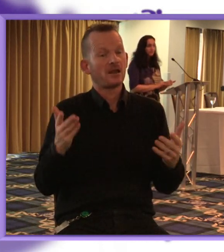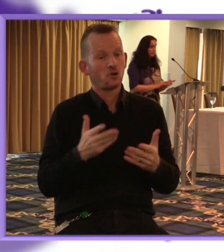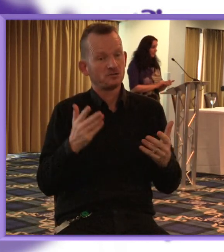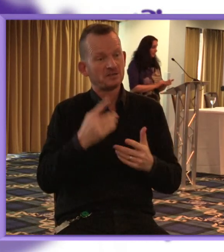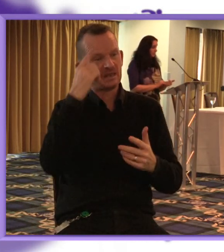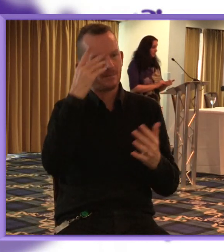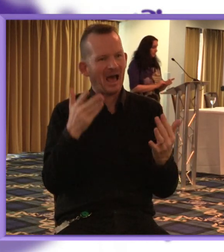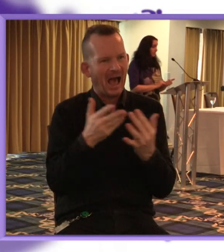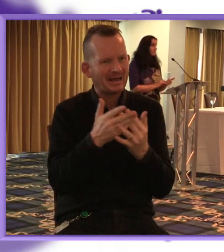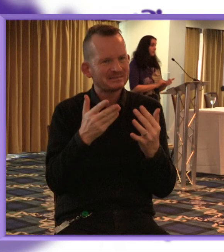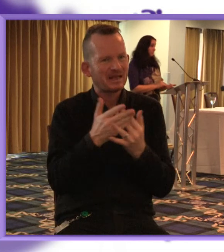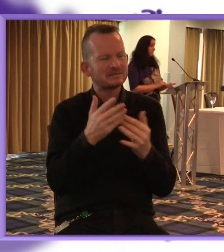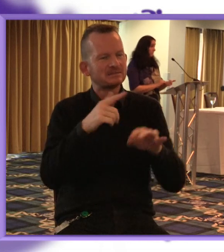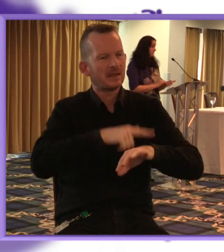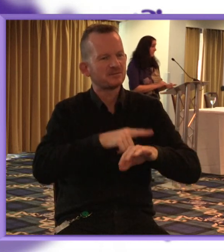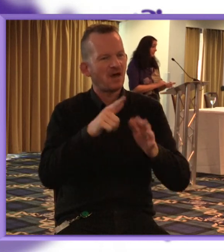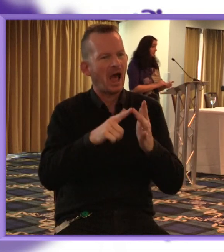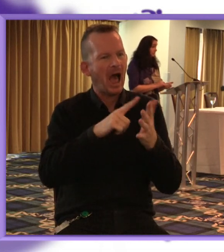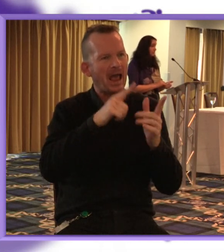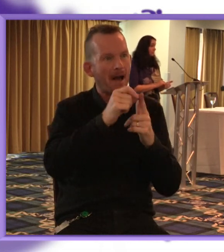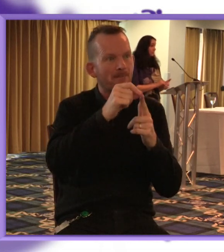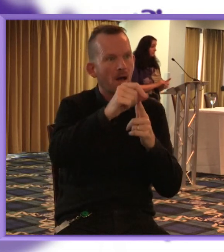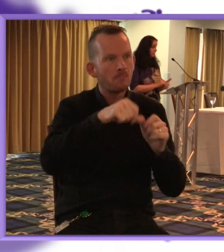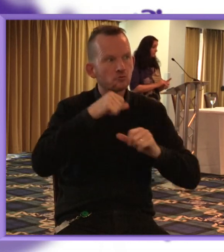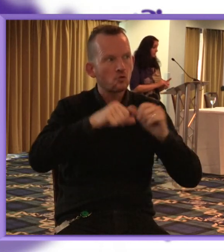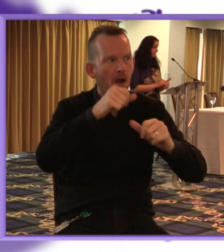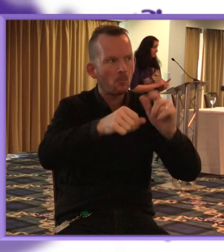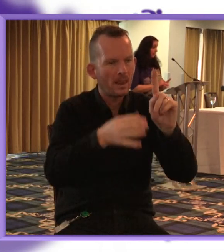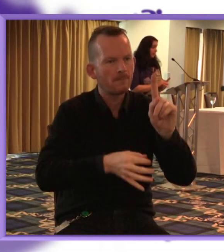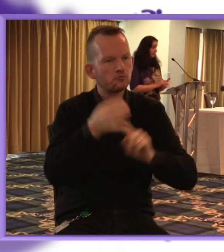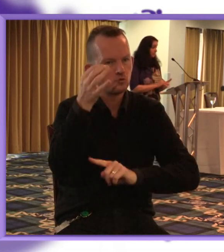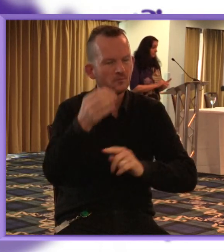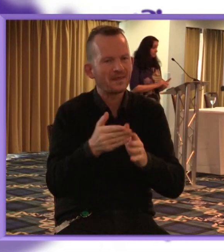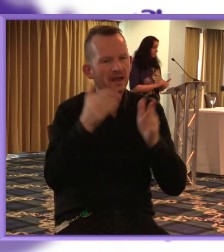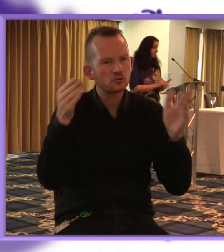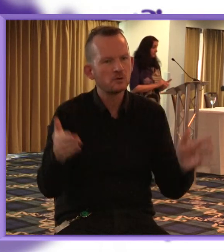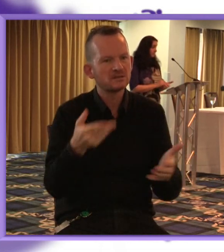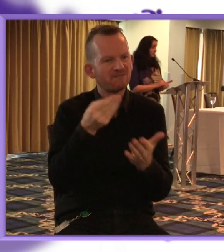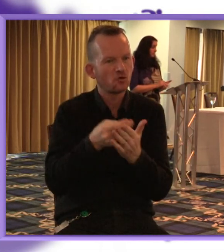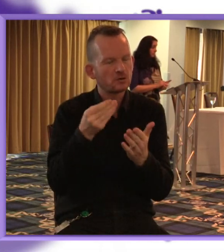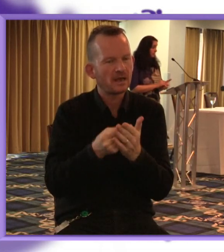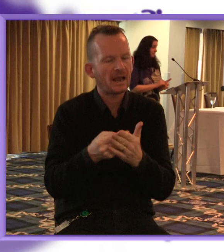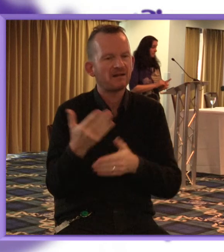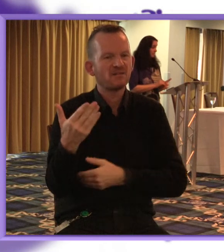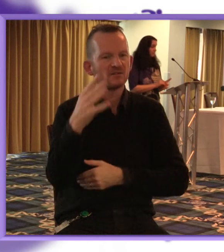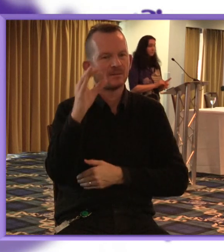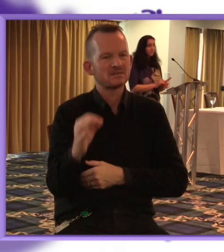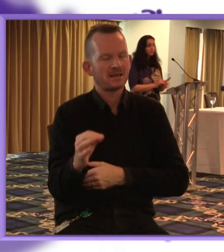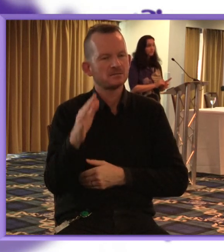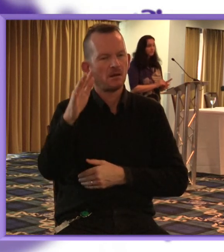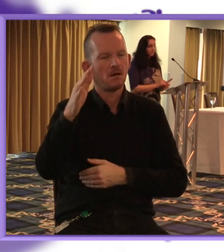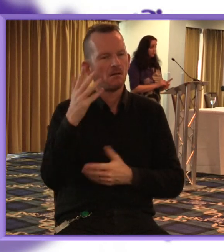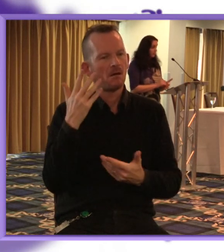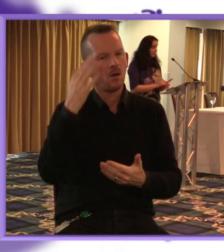times for things like the IAP programme are planned to improve with increased funding, and also 50% of people with early psychosis